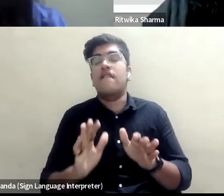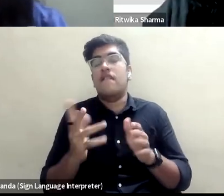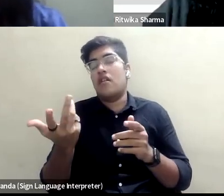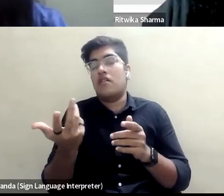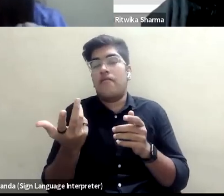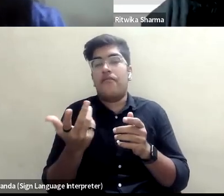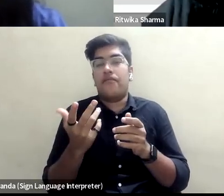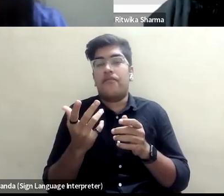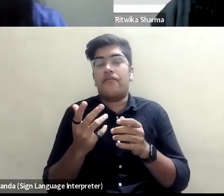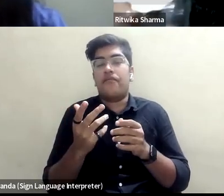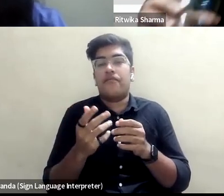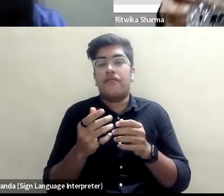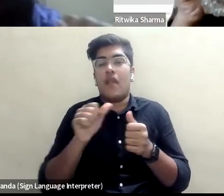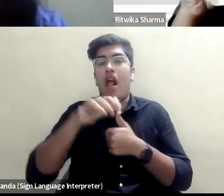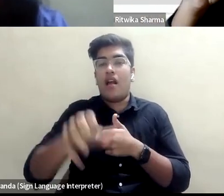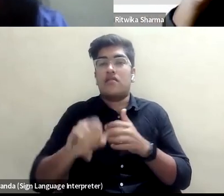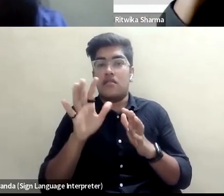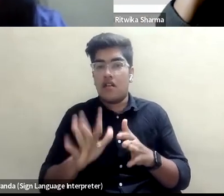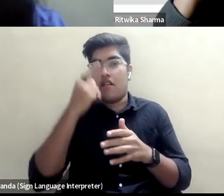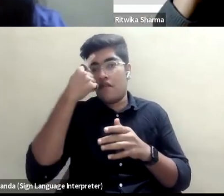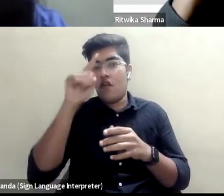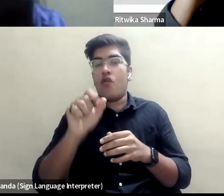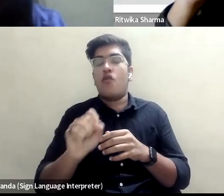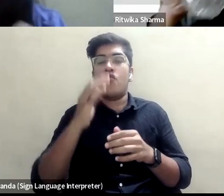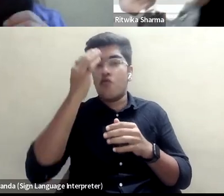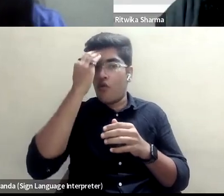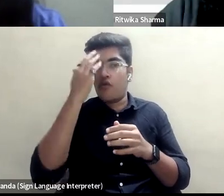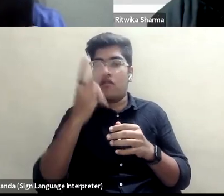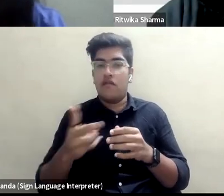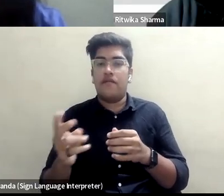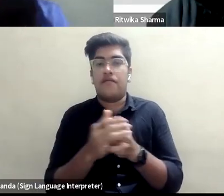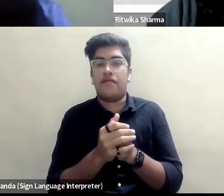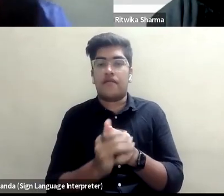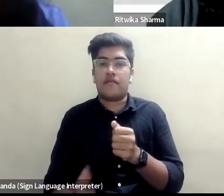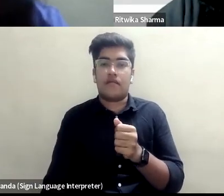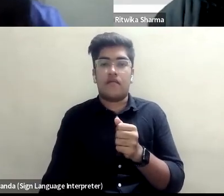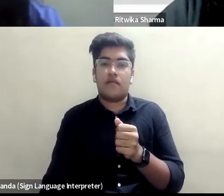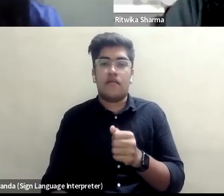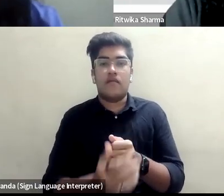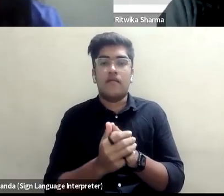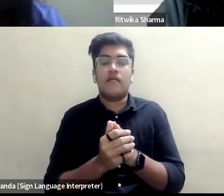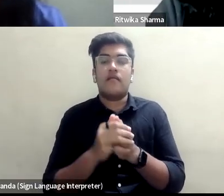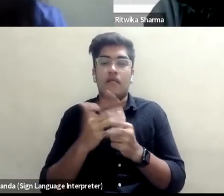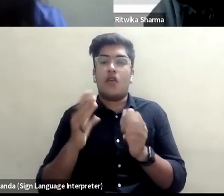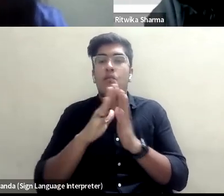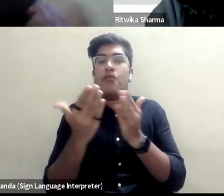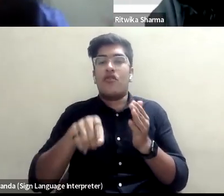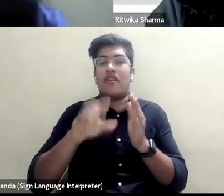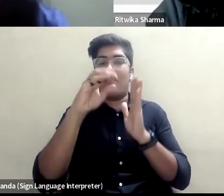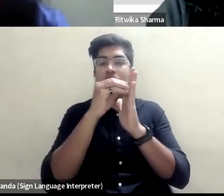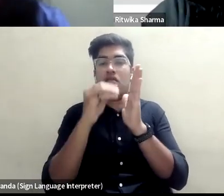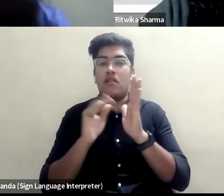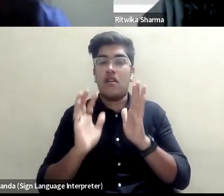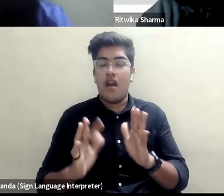some access to tangible knowledge of it, be it in the form of the book of the Constitution itself, or some commentary,